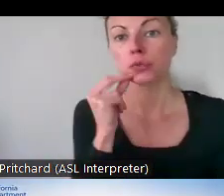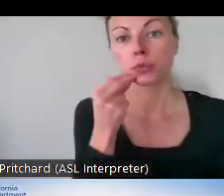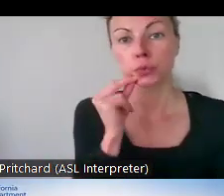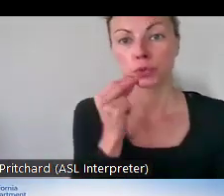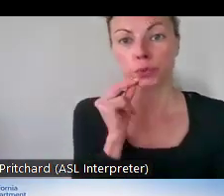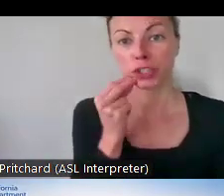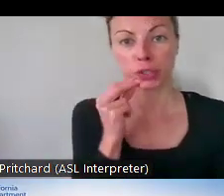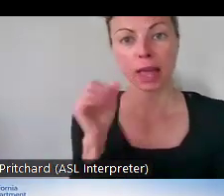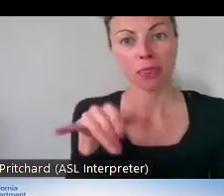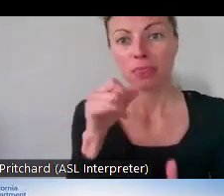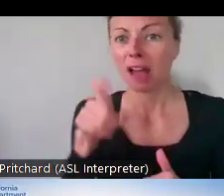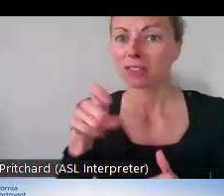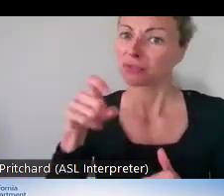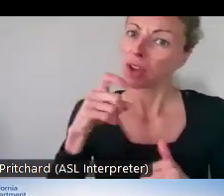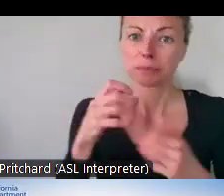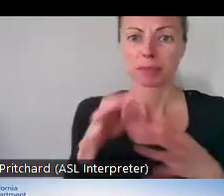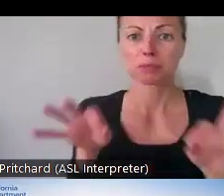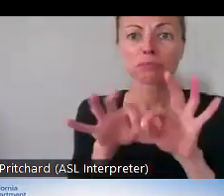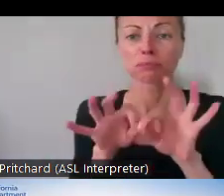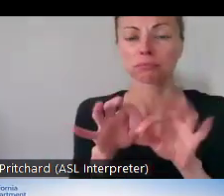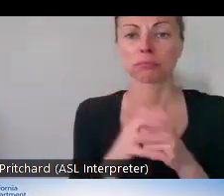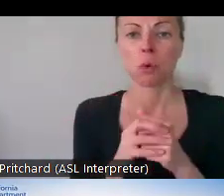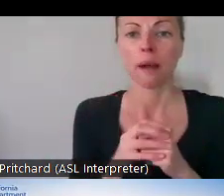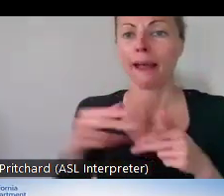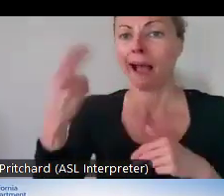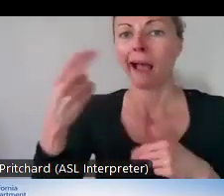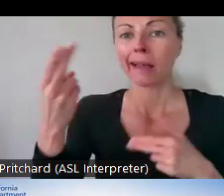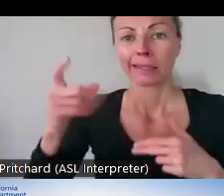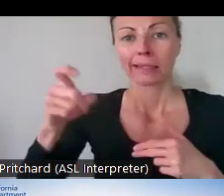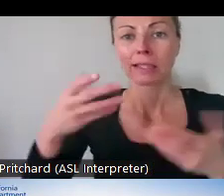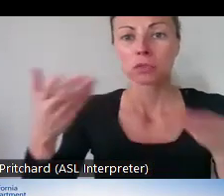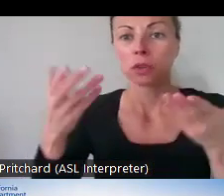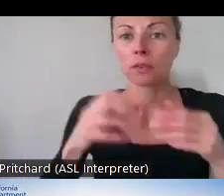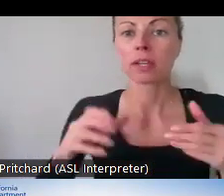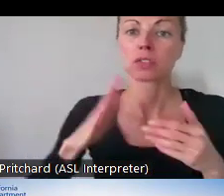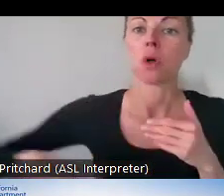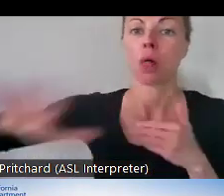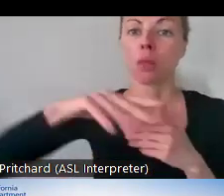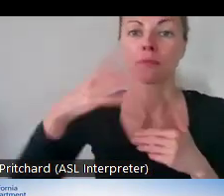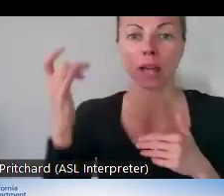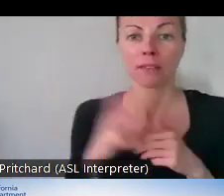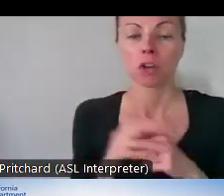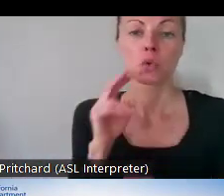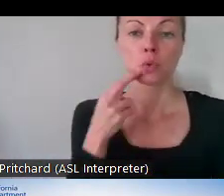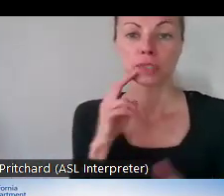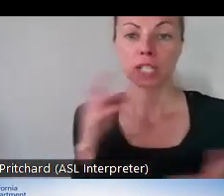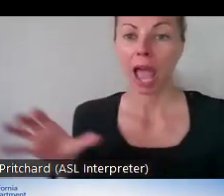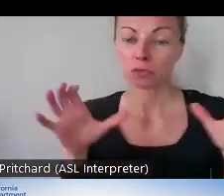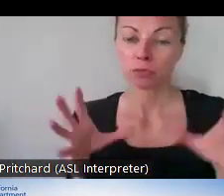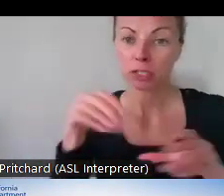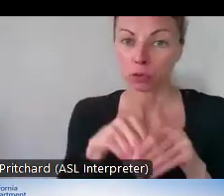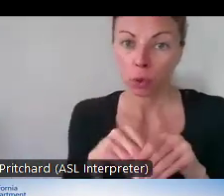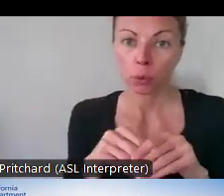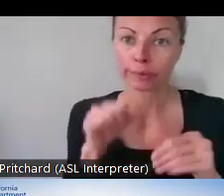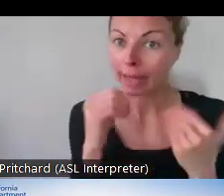need and a highly utilized service across the state of California. Nutrition activities include, but are not